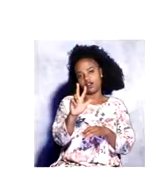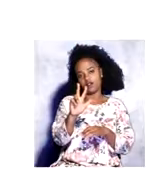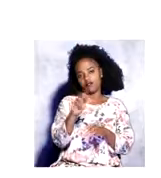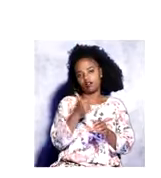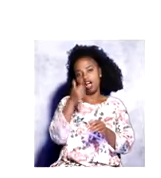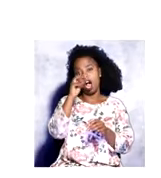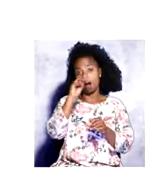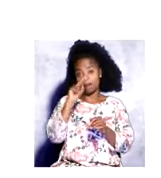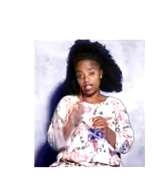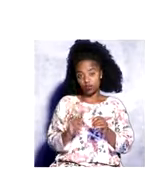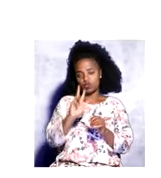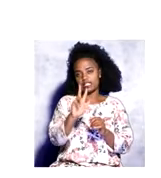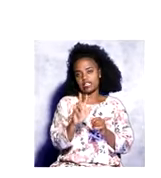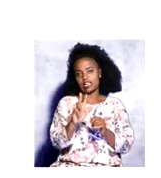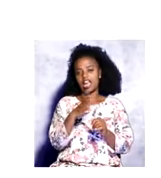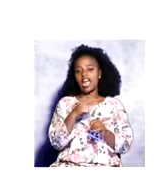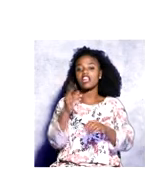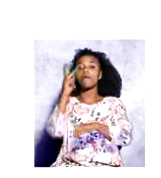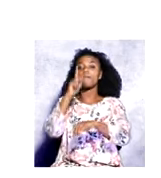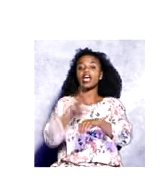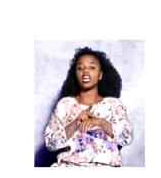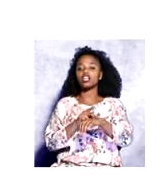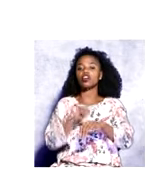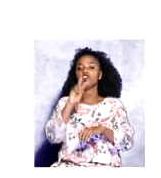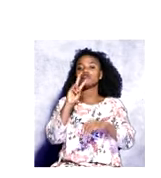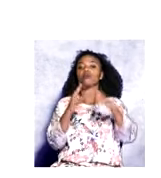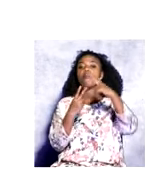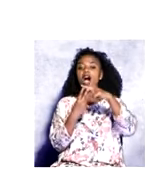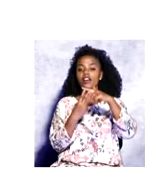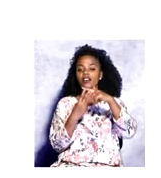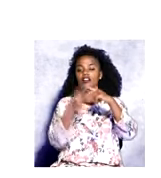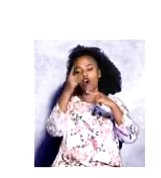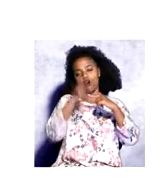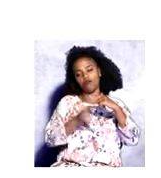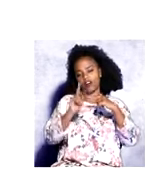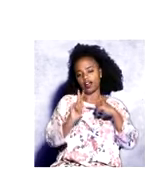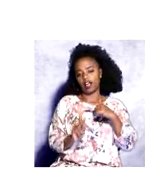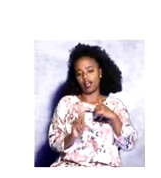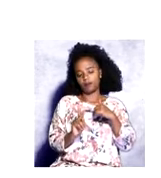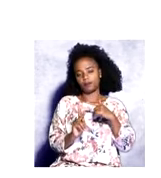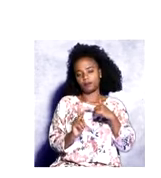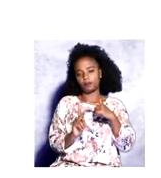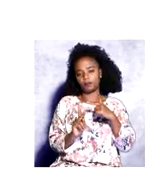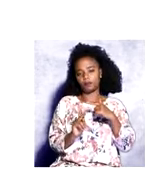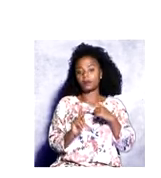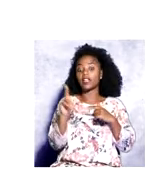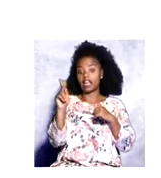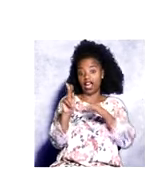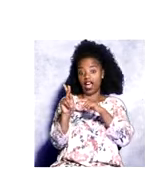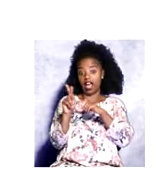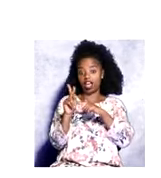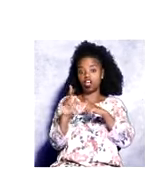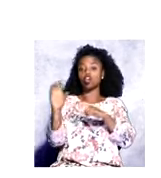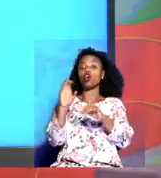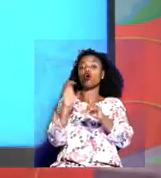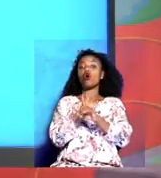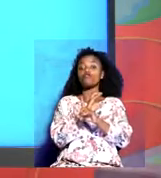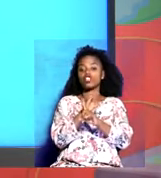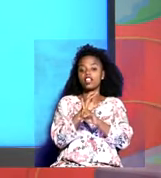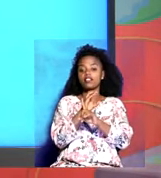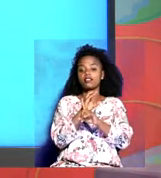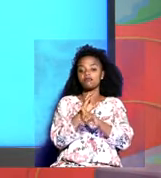3. And its period, 2 pi over k. 2 pi, k is this coefficient, therefore